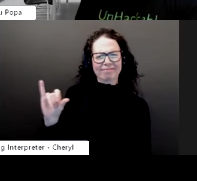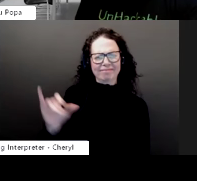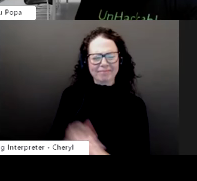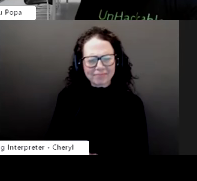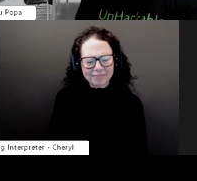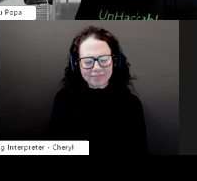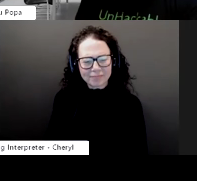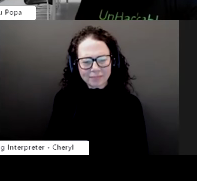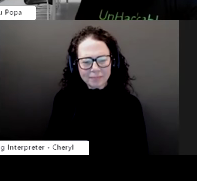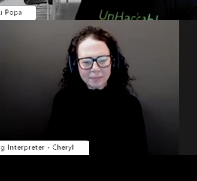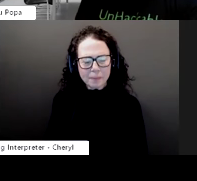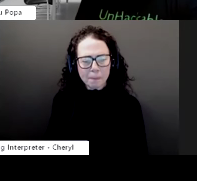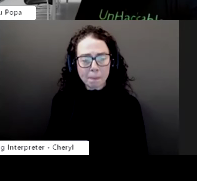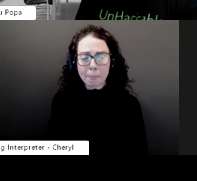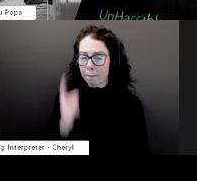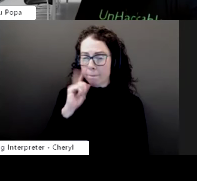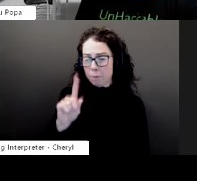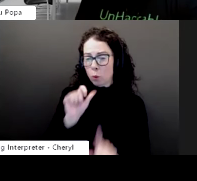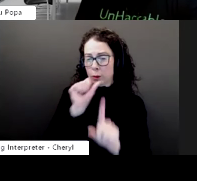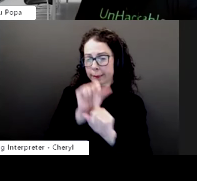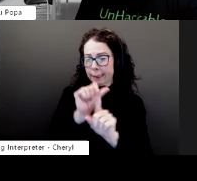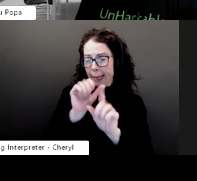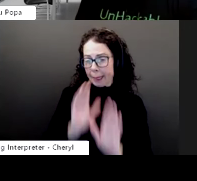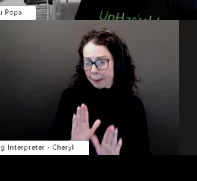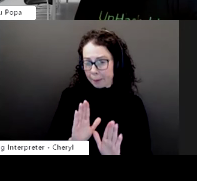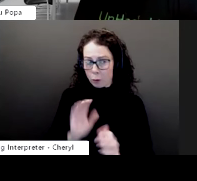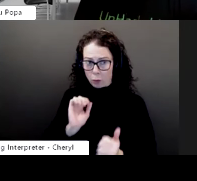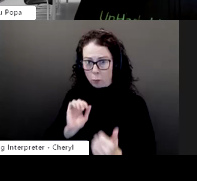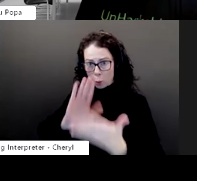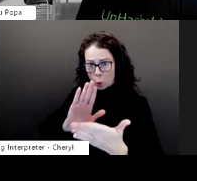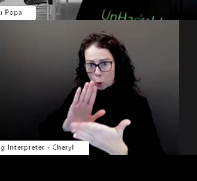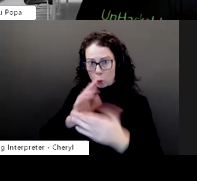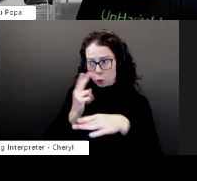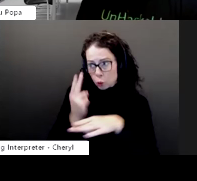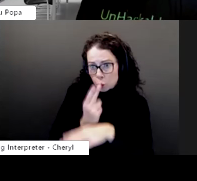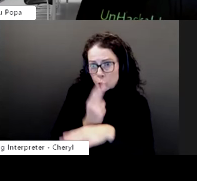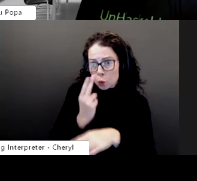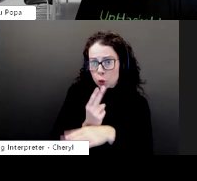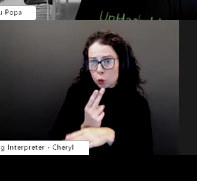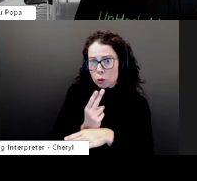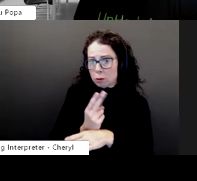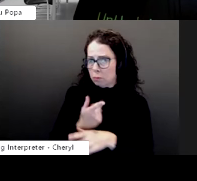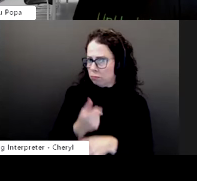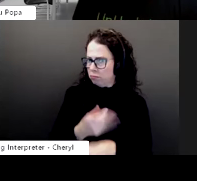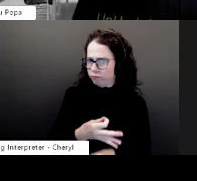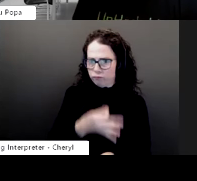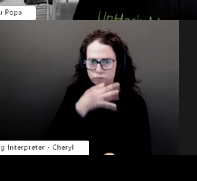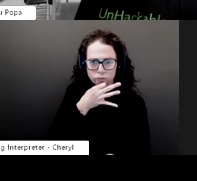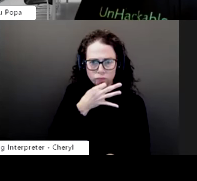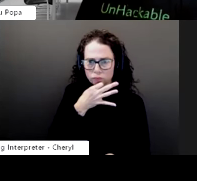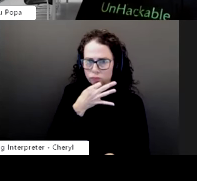scammer, because those tools are going to be what you're going to use to get out and